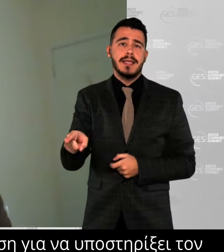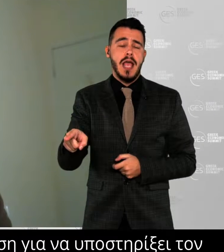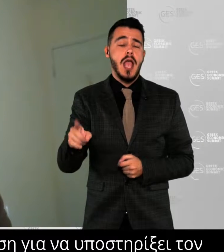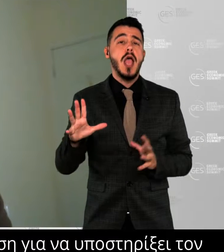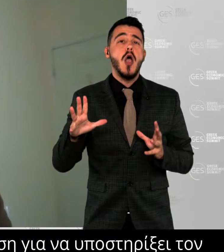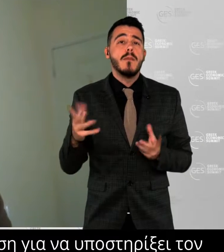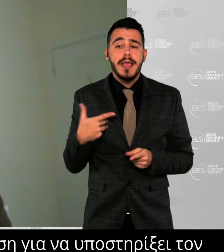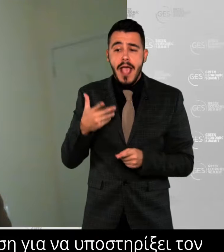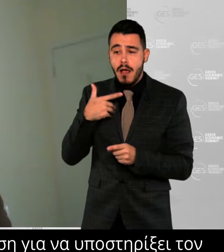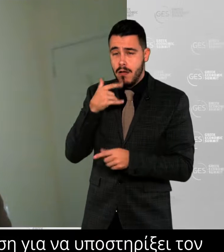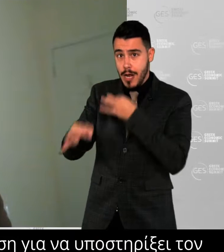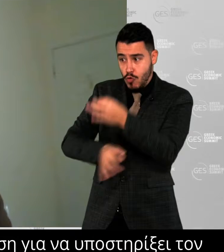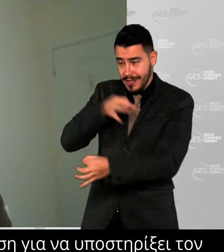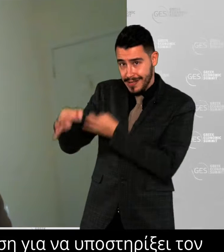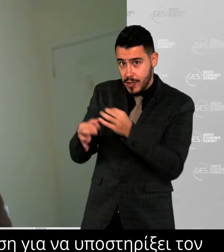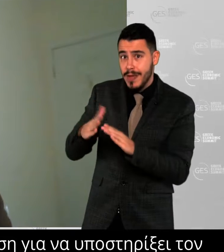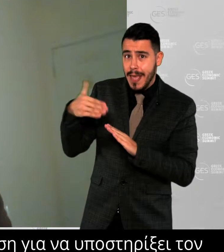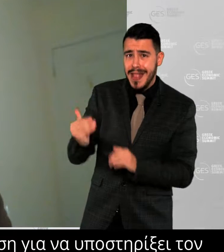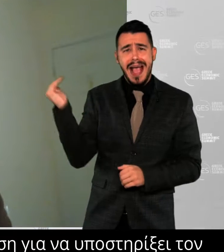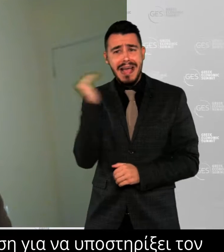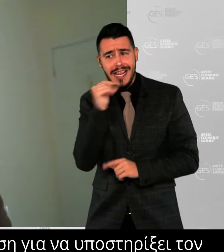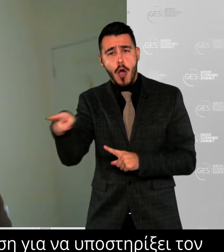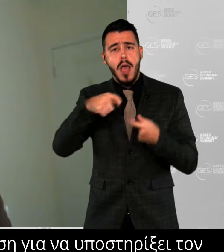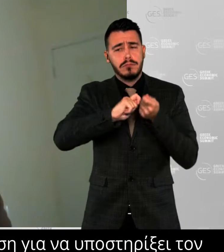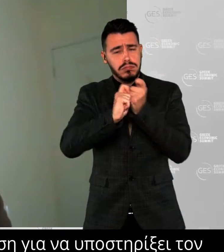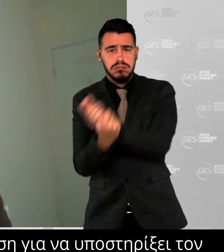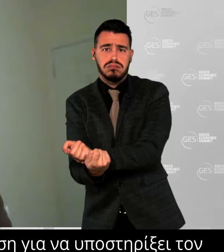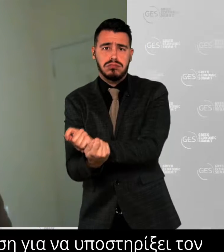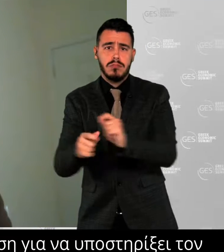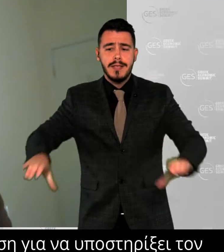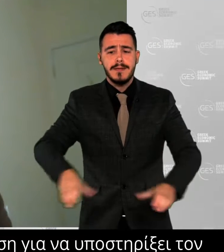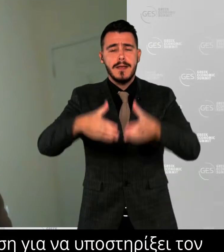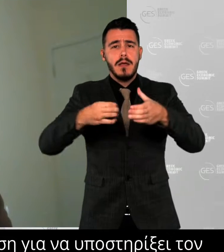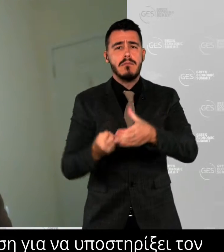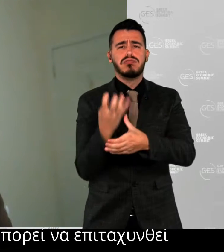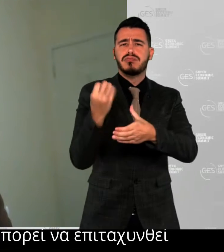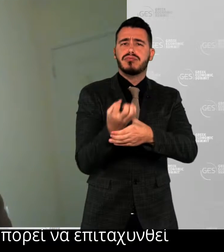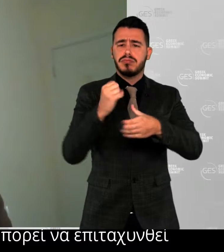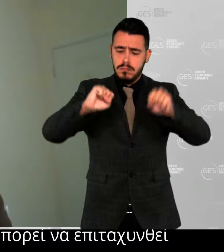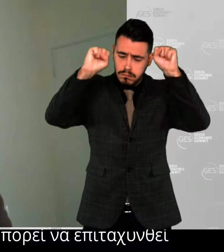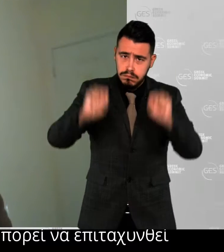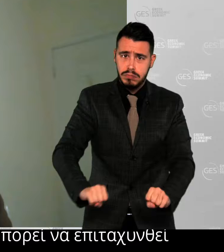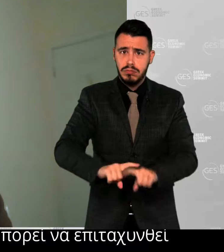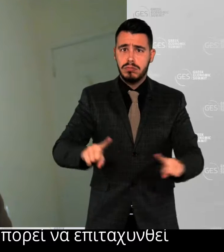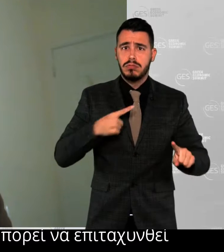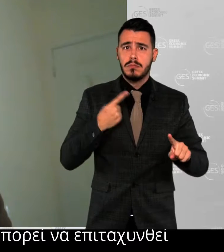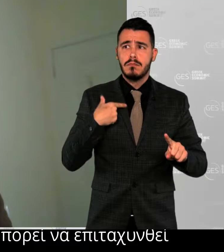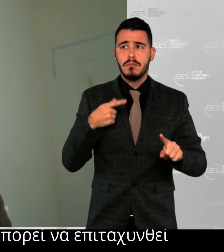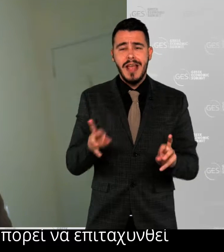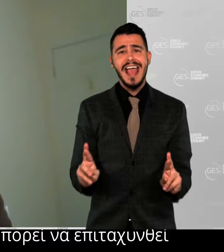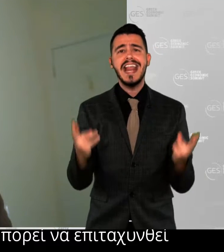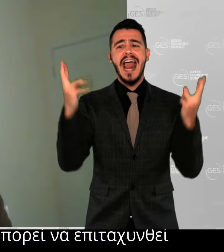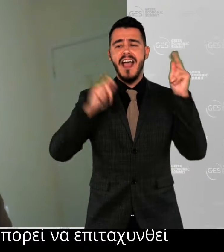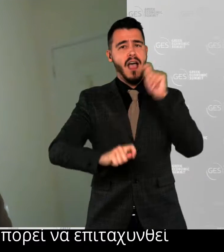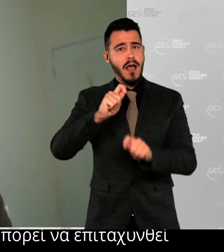finance or in providing expertise. Because in all of this, as I spoke to a moment ago, it's a collective endeavor. We can send